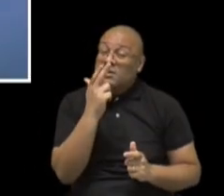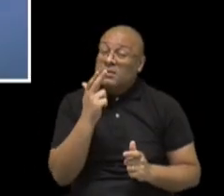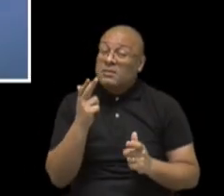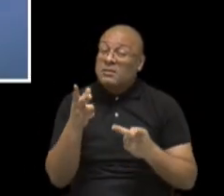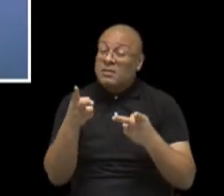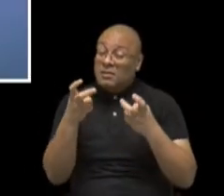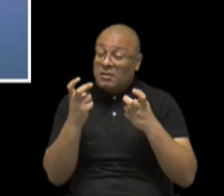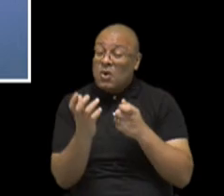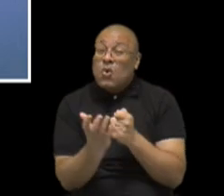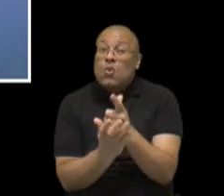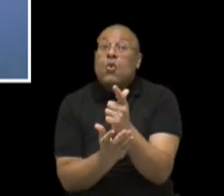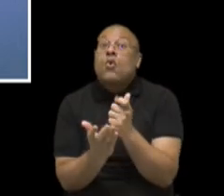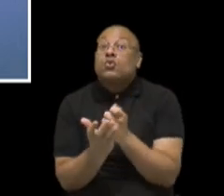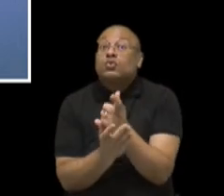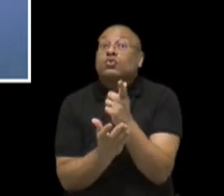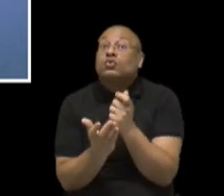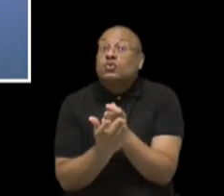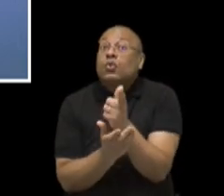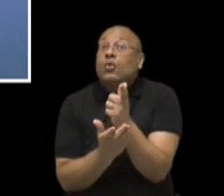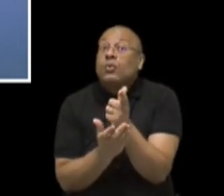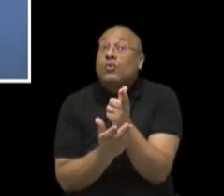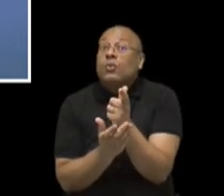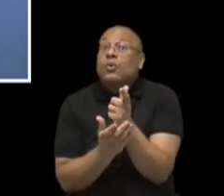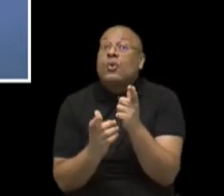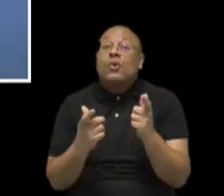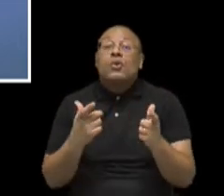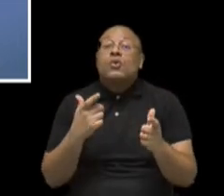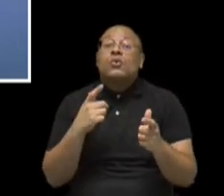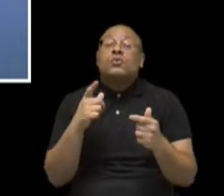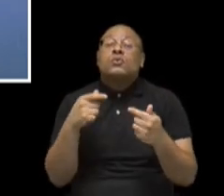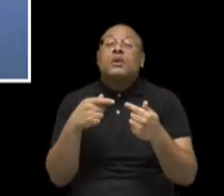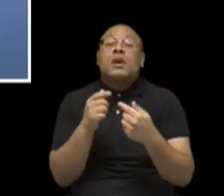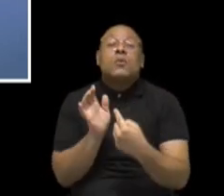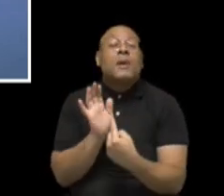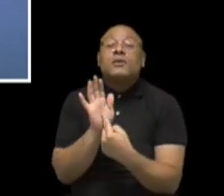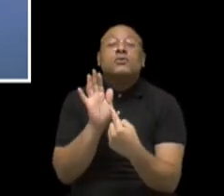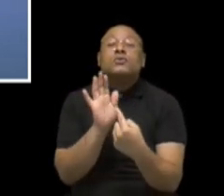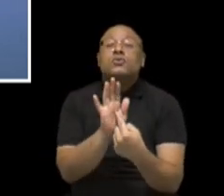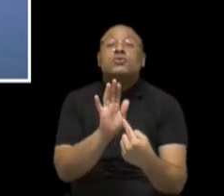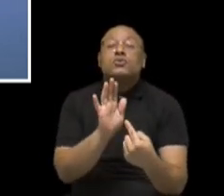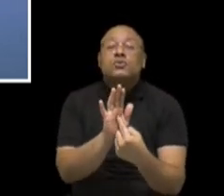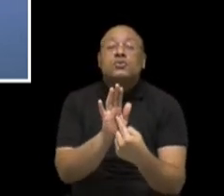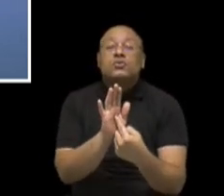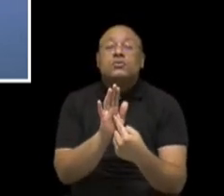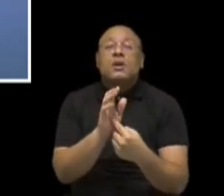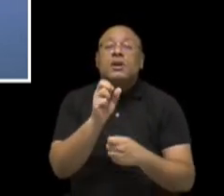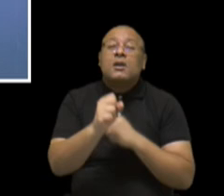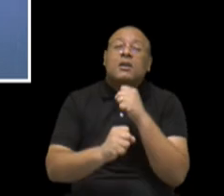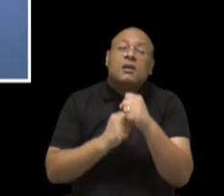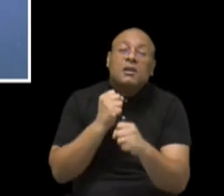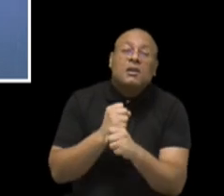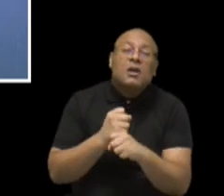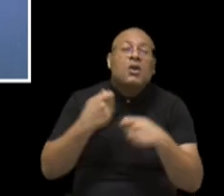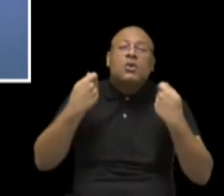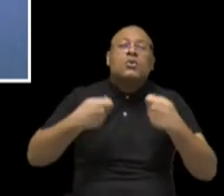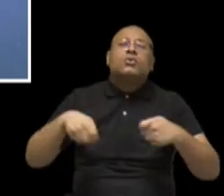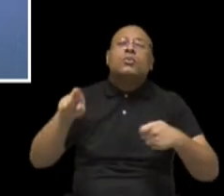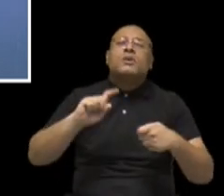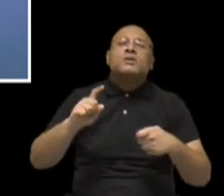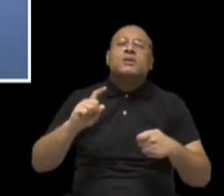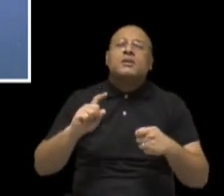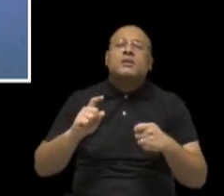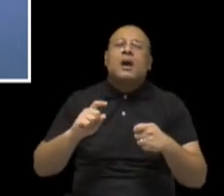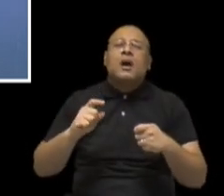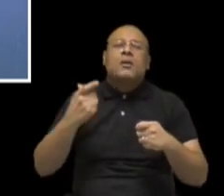consume M are not, they don't want 4 shows a year, or they don't need so many